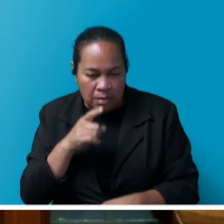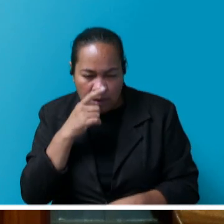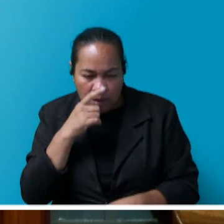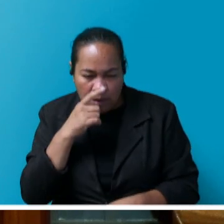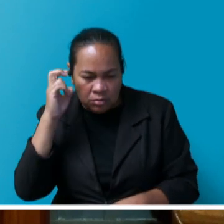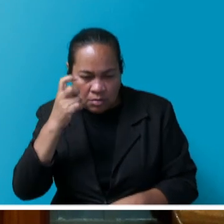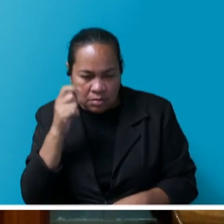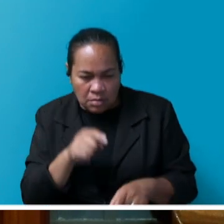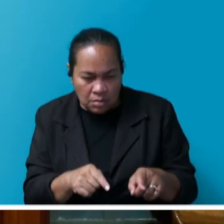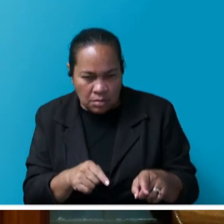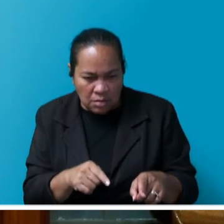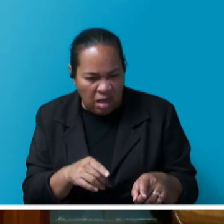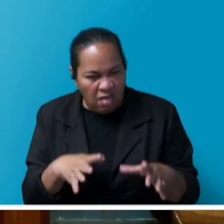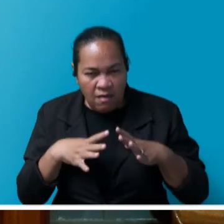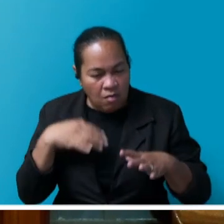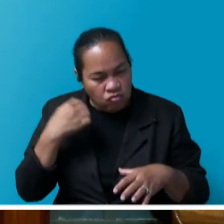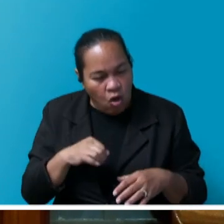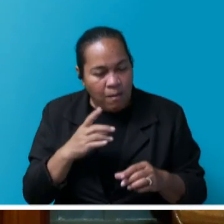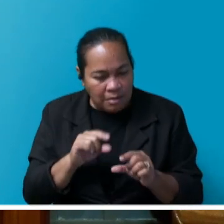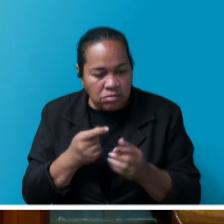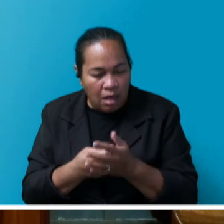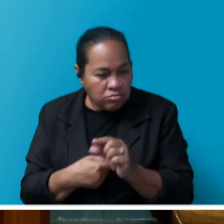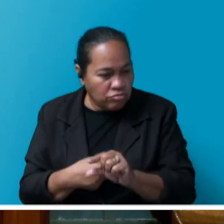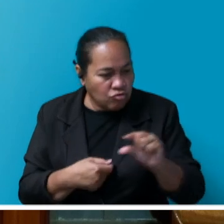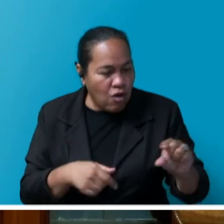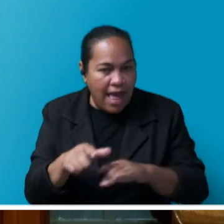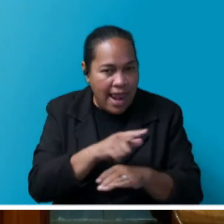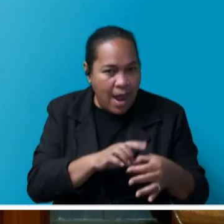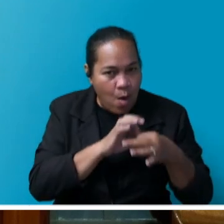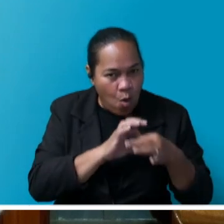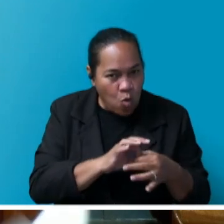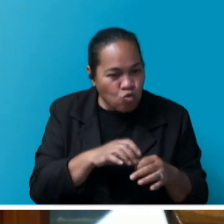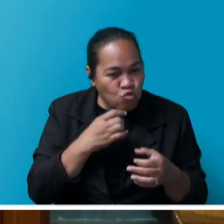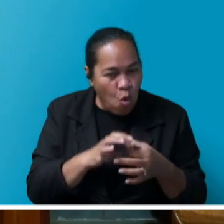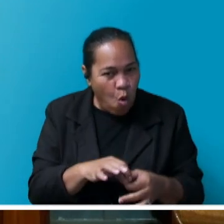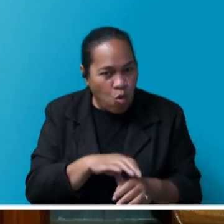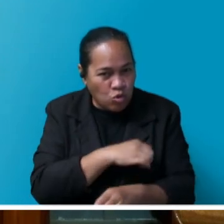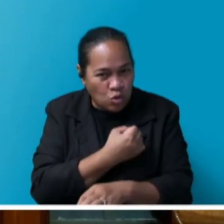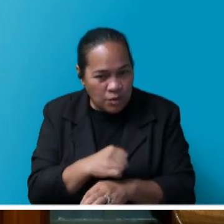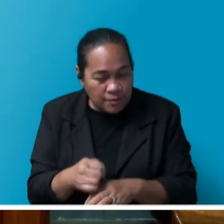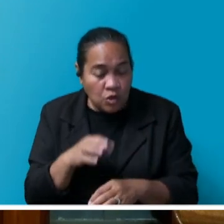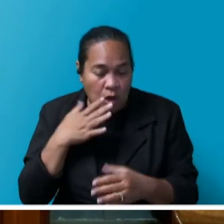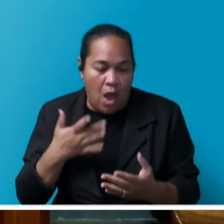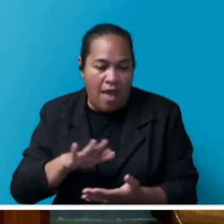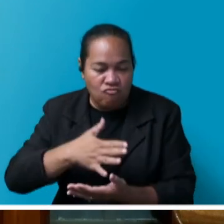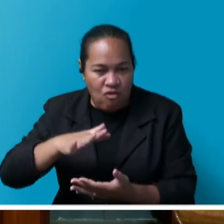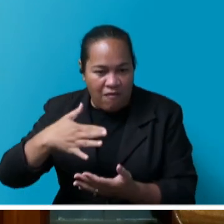power, and amongst other actions it has taken, conducted consultations for the development of a draft